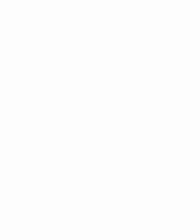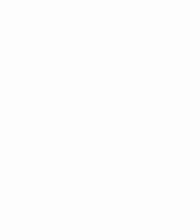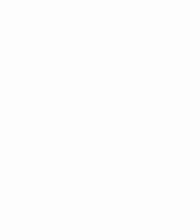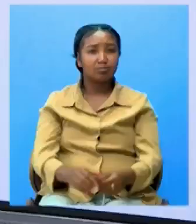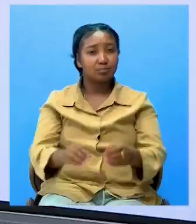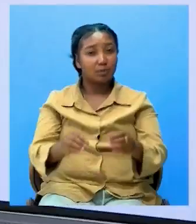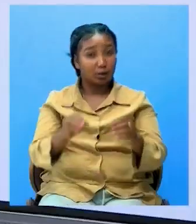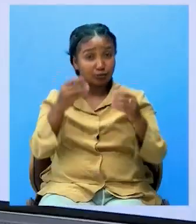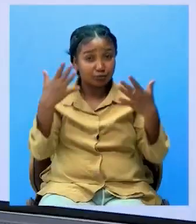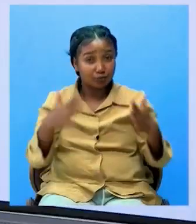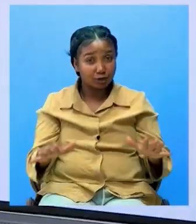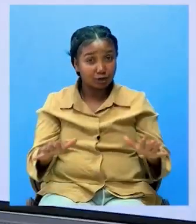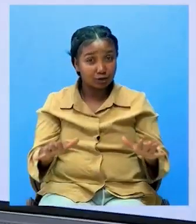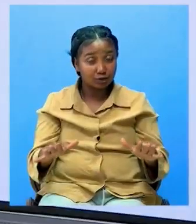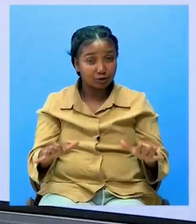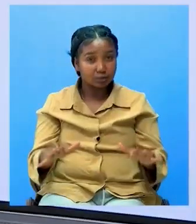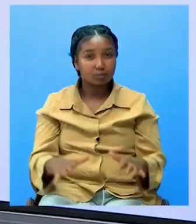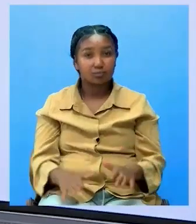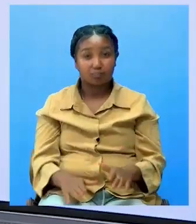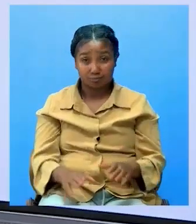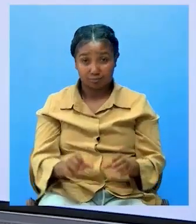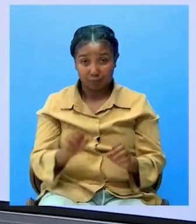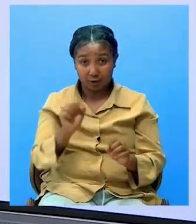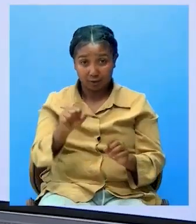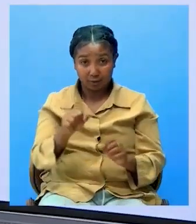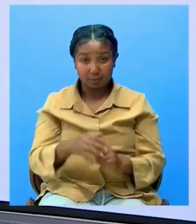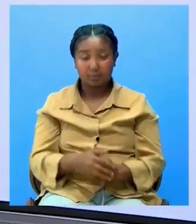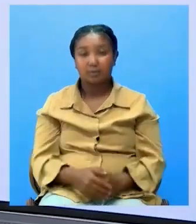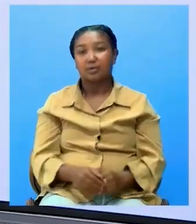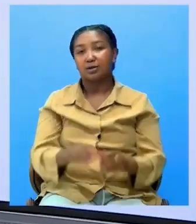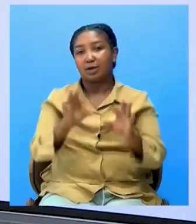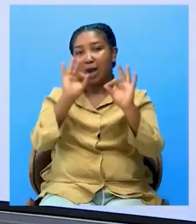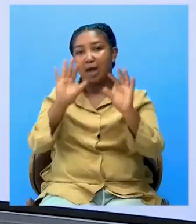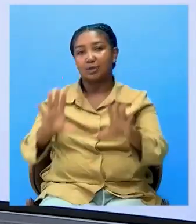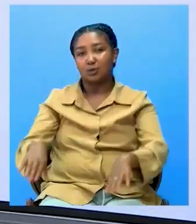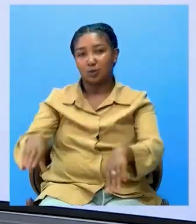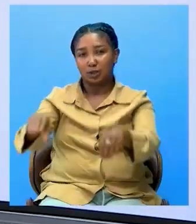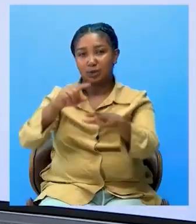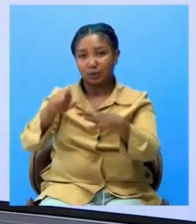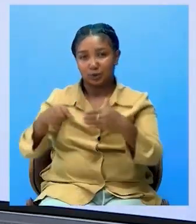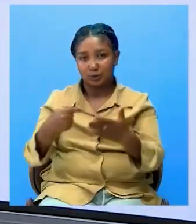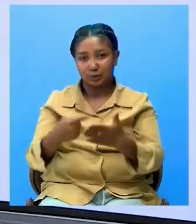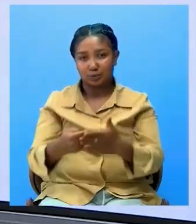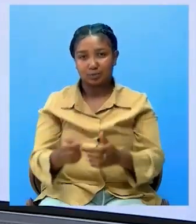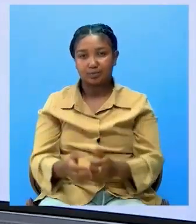Bravo, I hope you did it. Isn't it? Nice student. So,